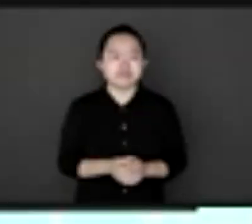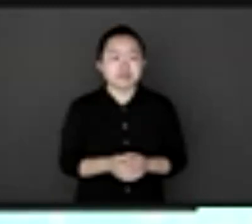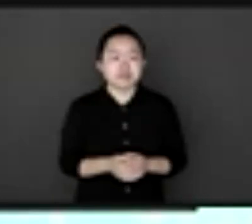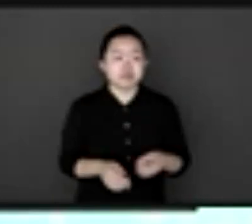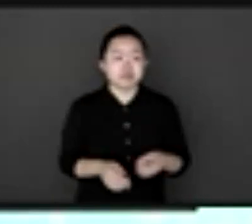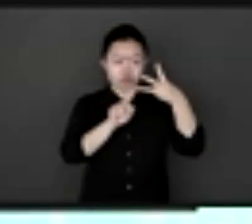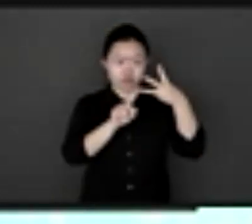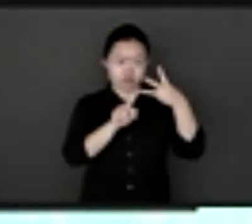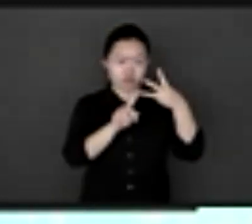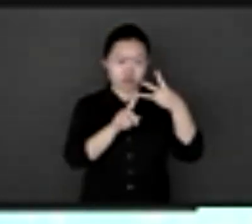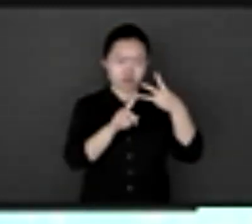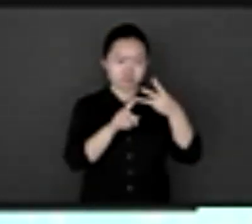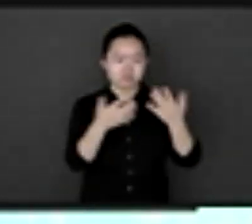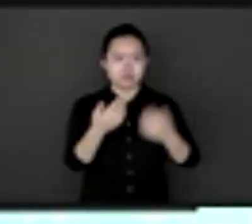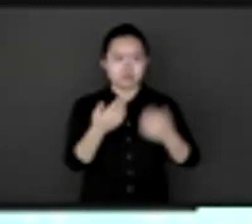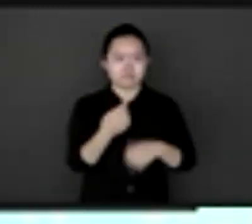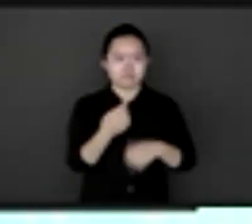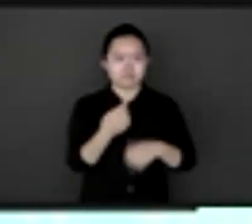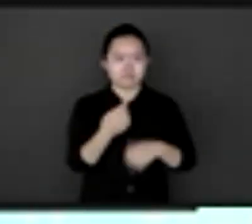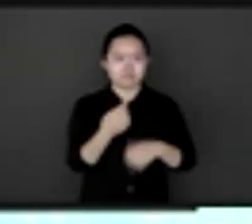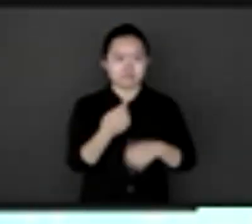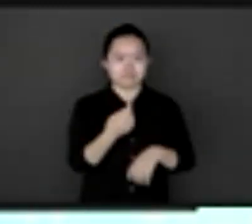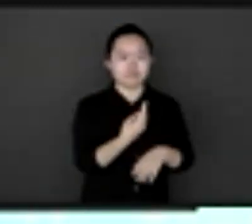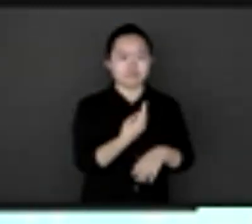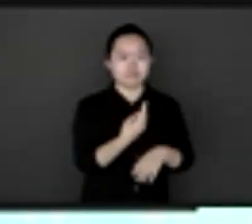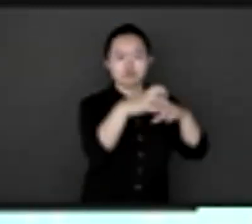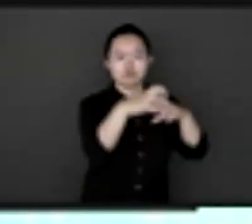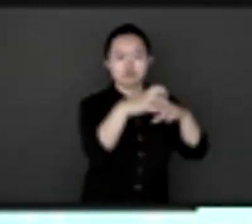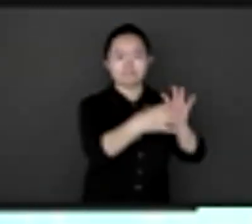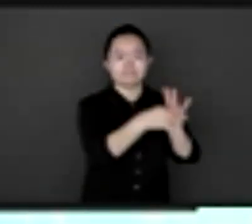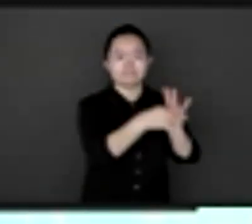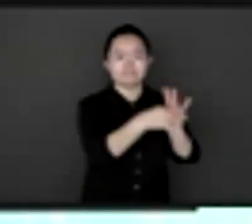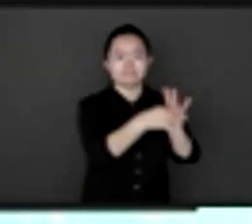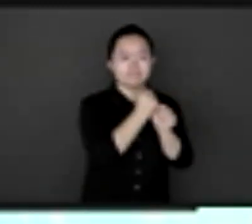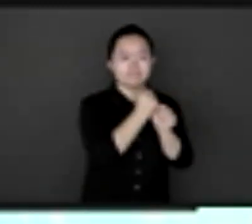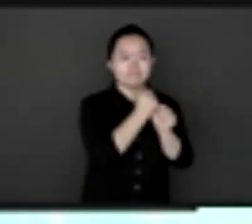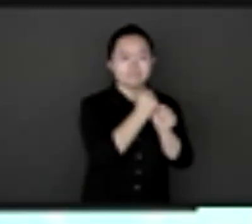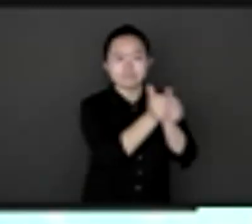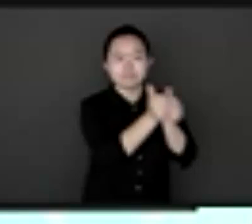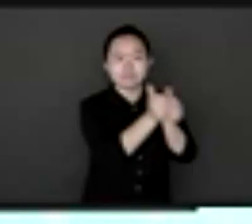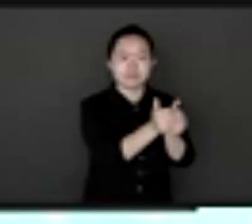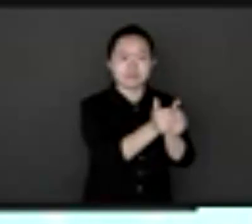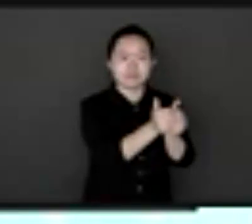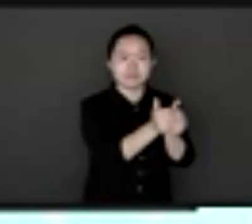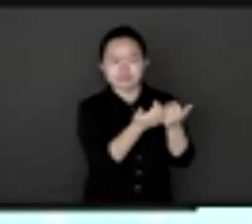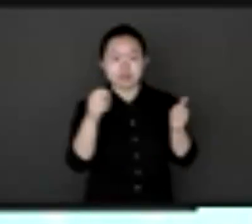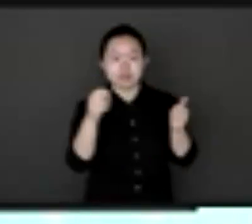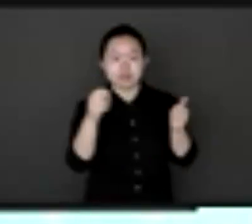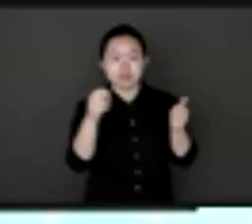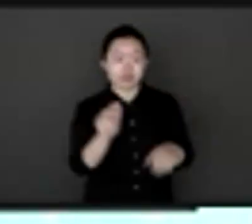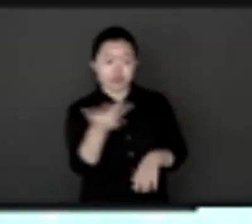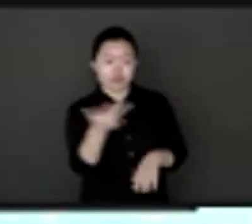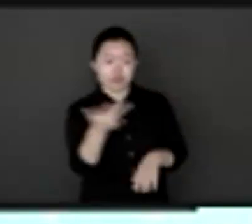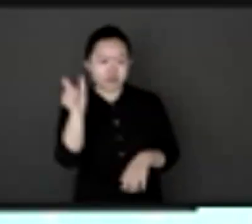people write. So this is not third-party technology, it's third-party content. So that is also a misunderstanding